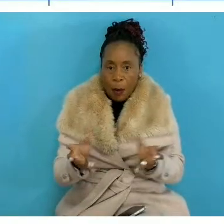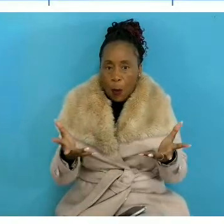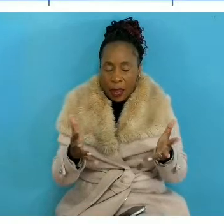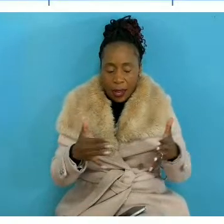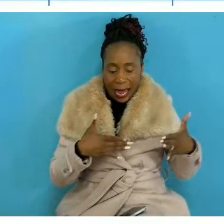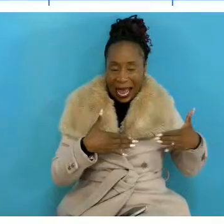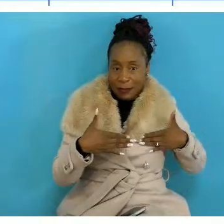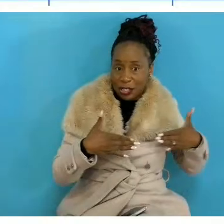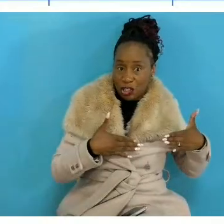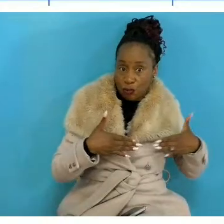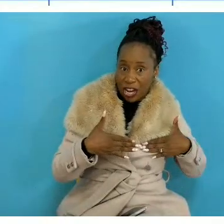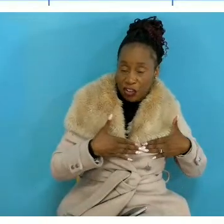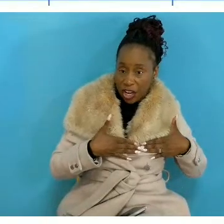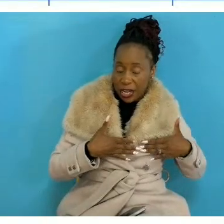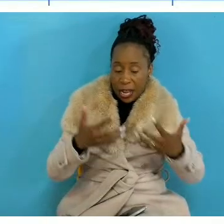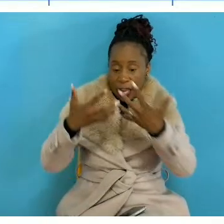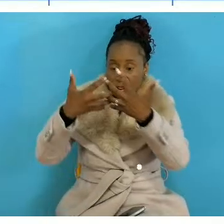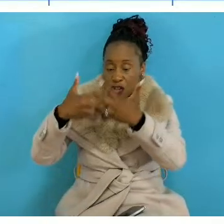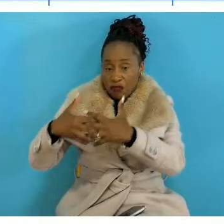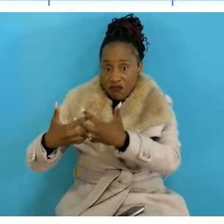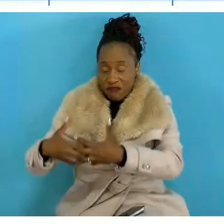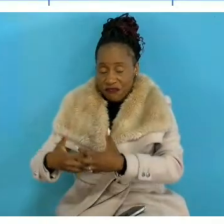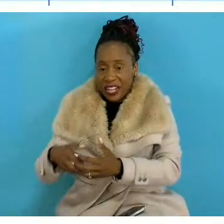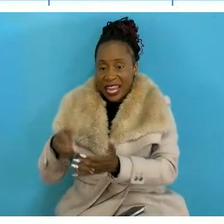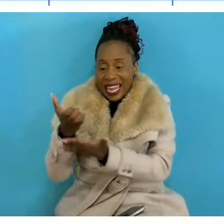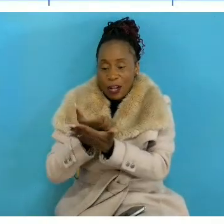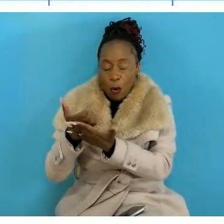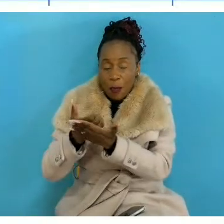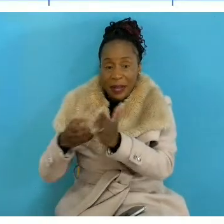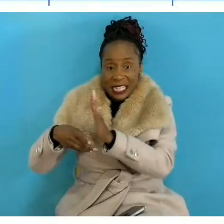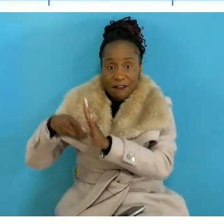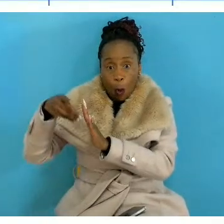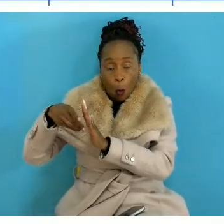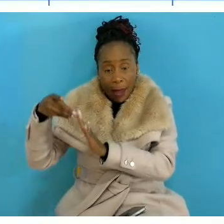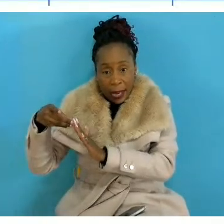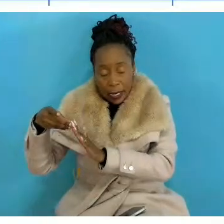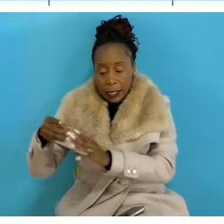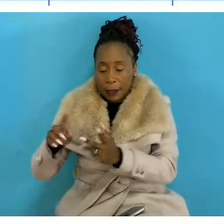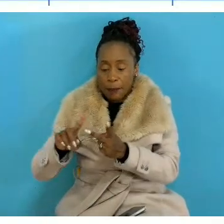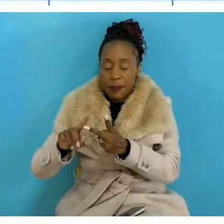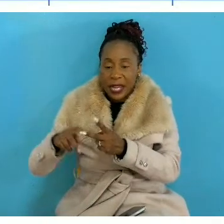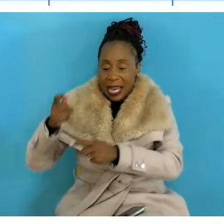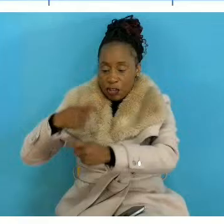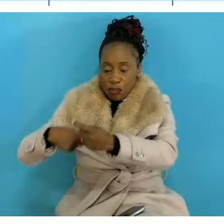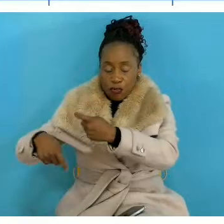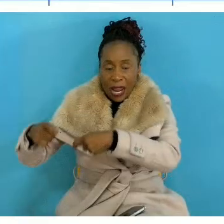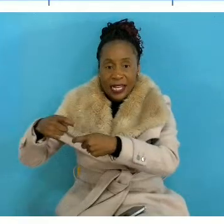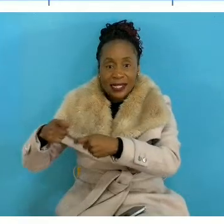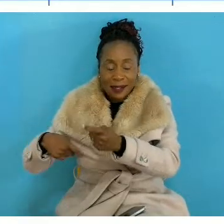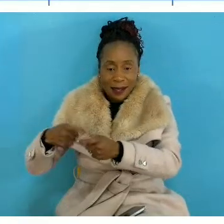administration, integrated economic development, trade and sector, and